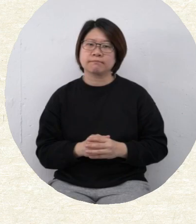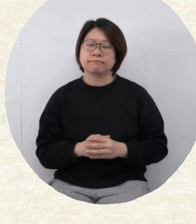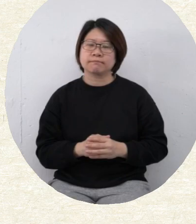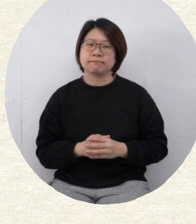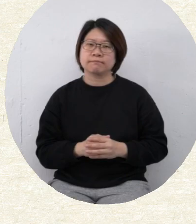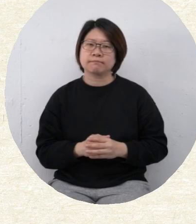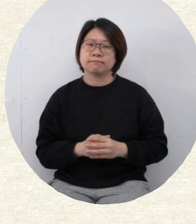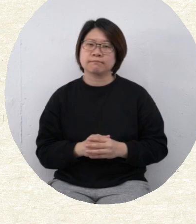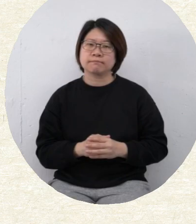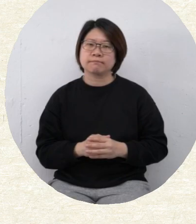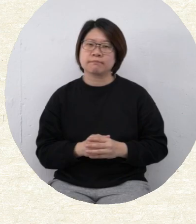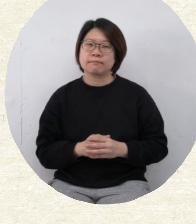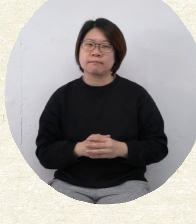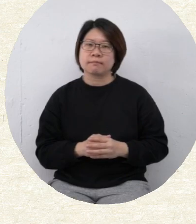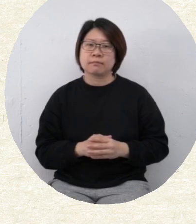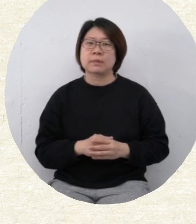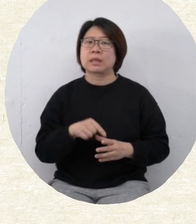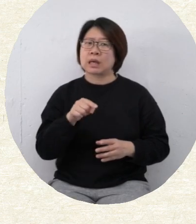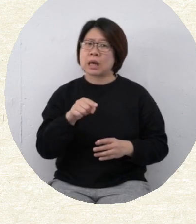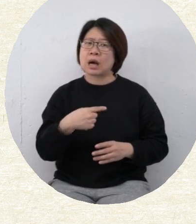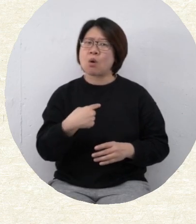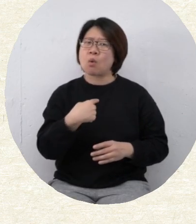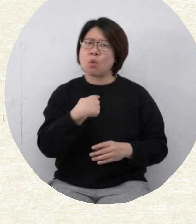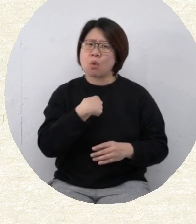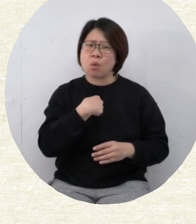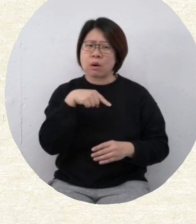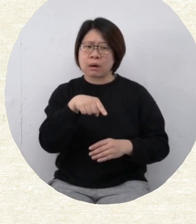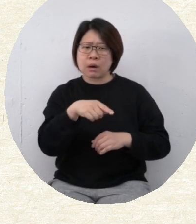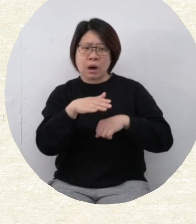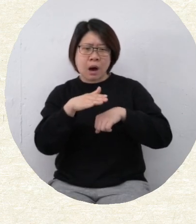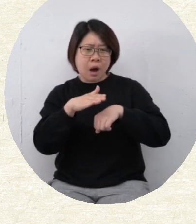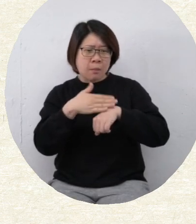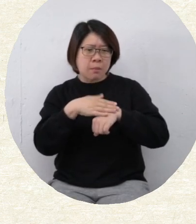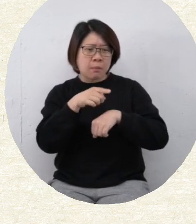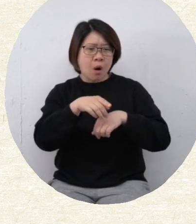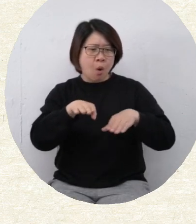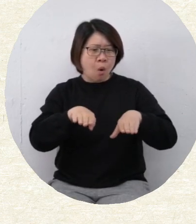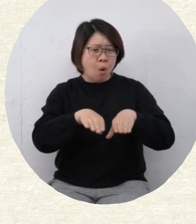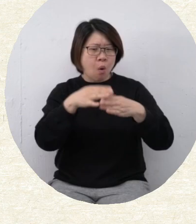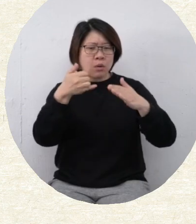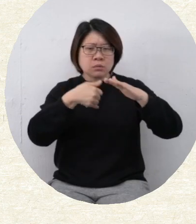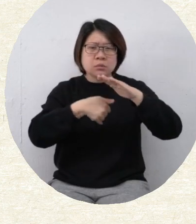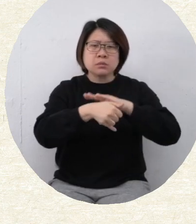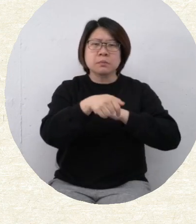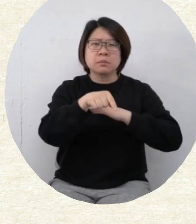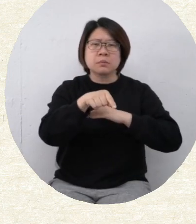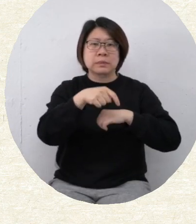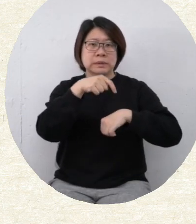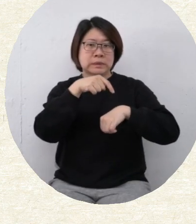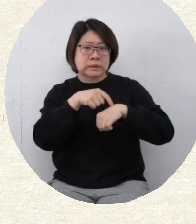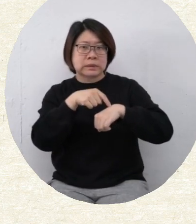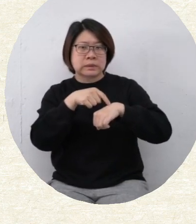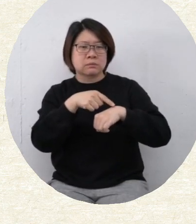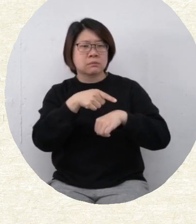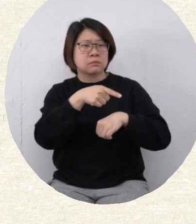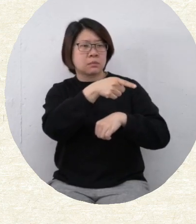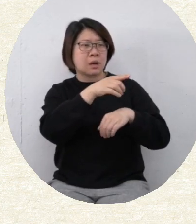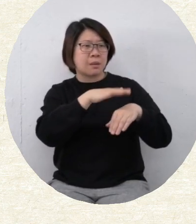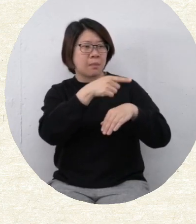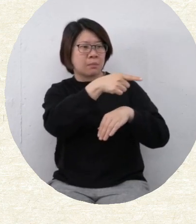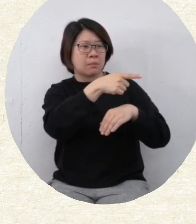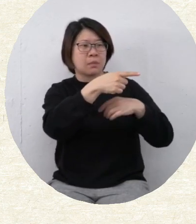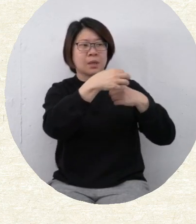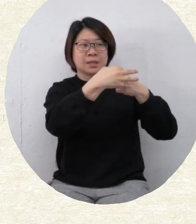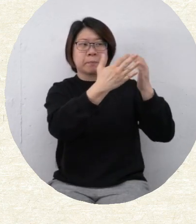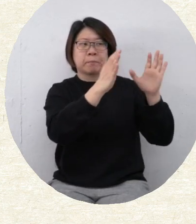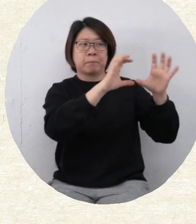It's the printmaking department at Hongik University was very young at that time. I started